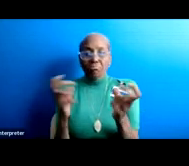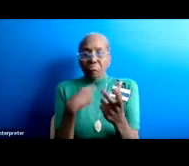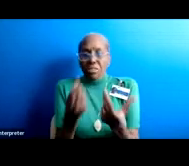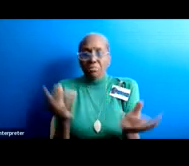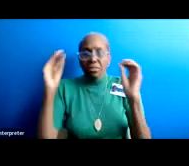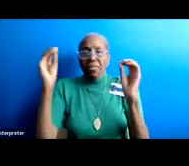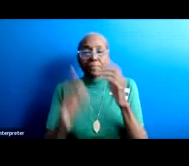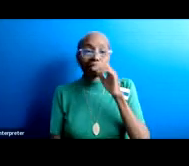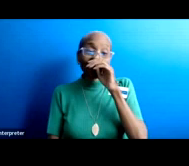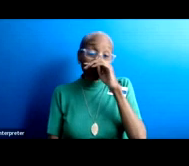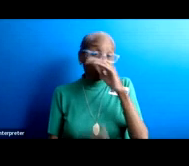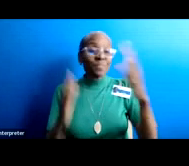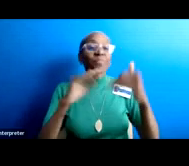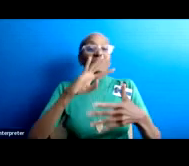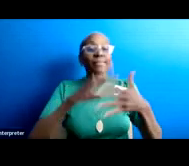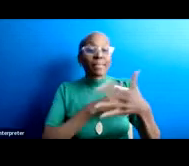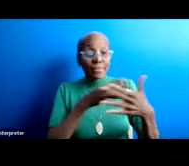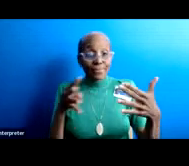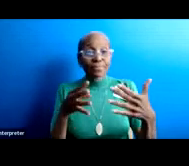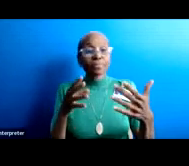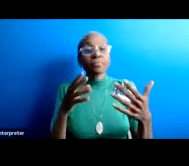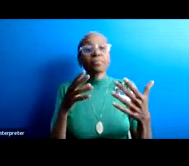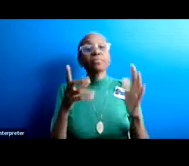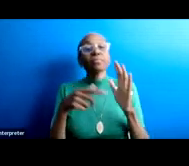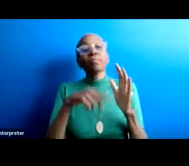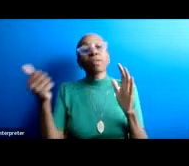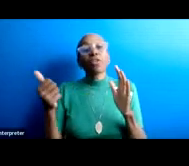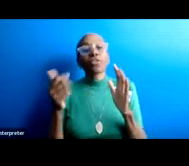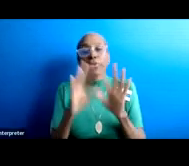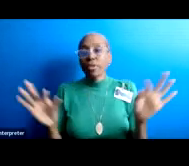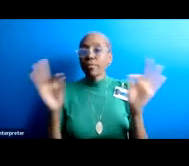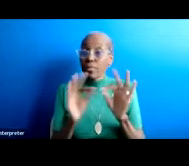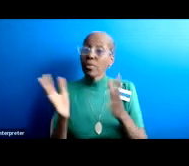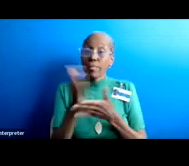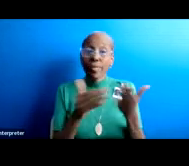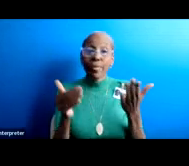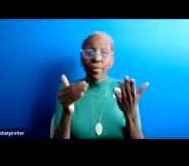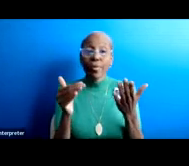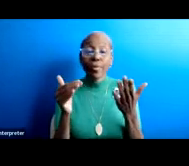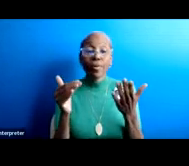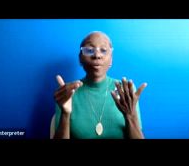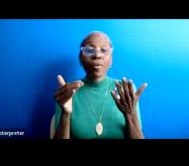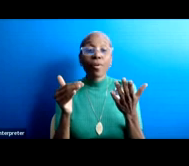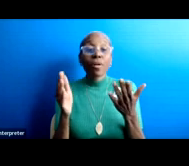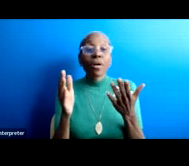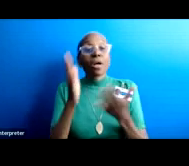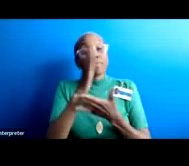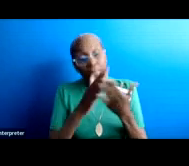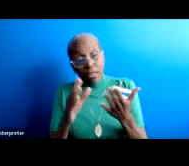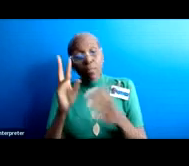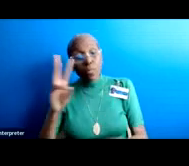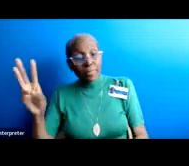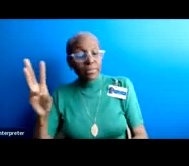not. Tables. Tables is another very important aspect of certain websites